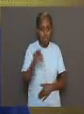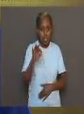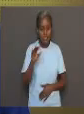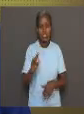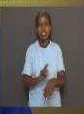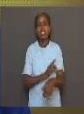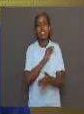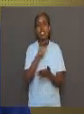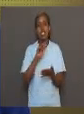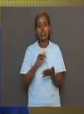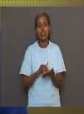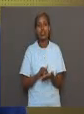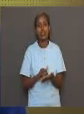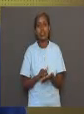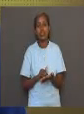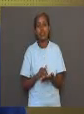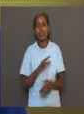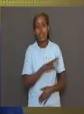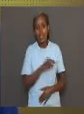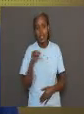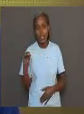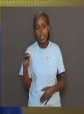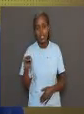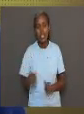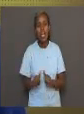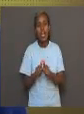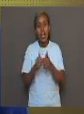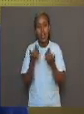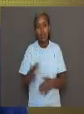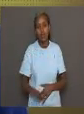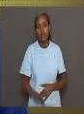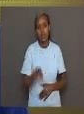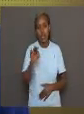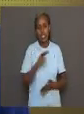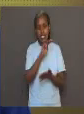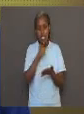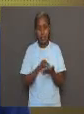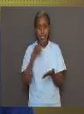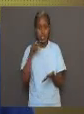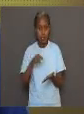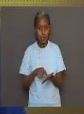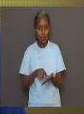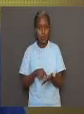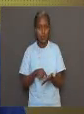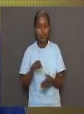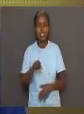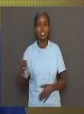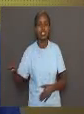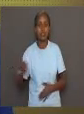distance between them, and how to find the midpoint of a